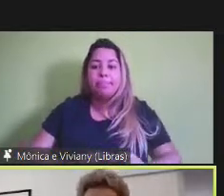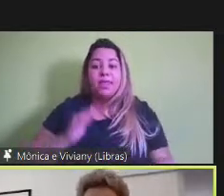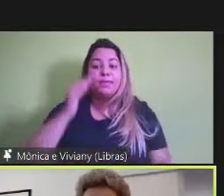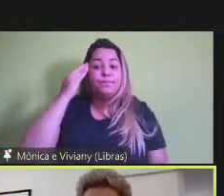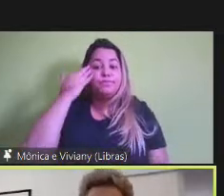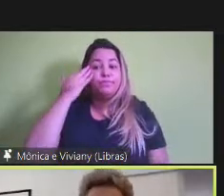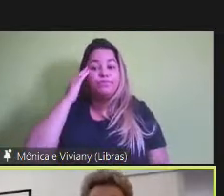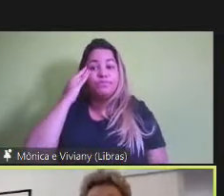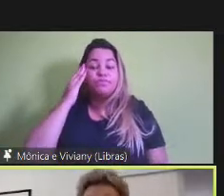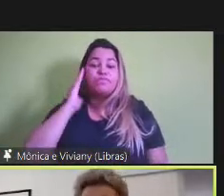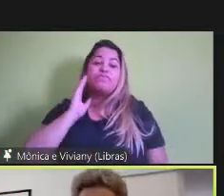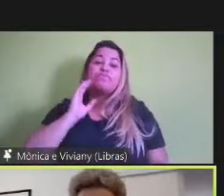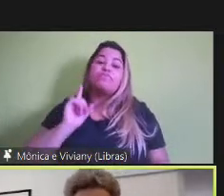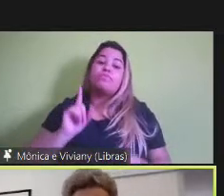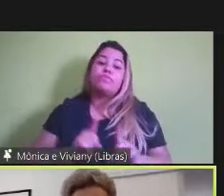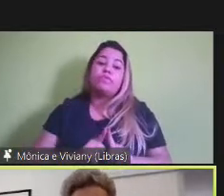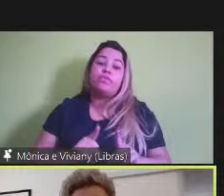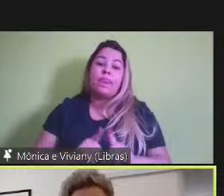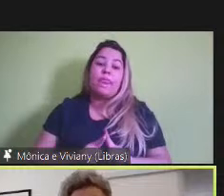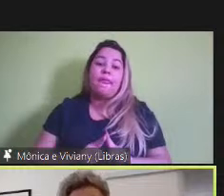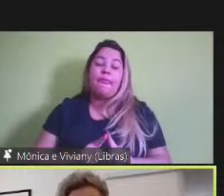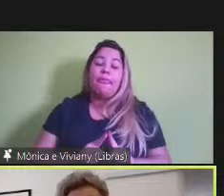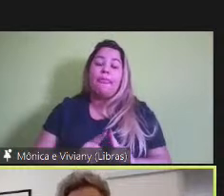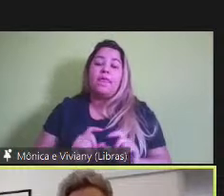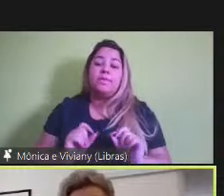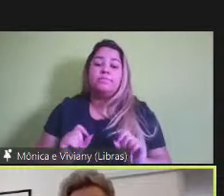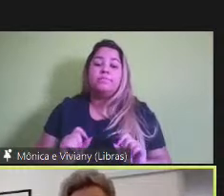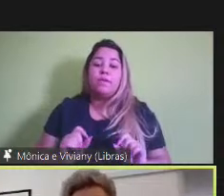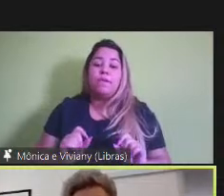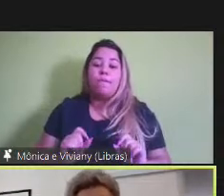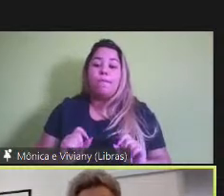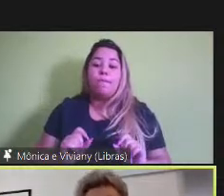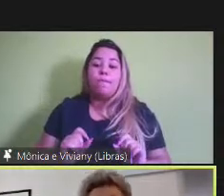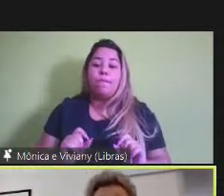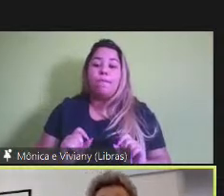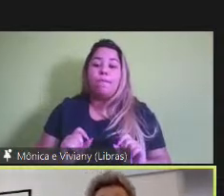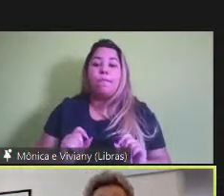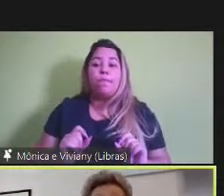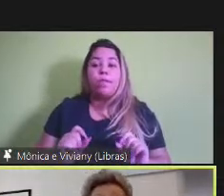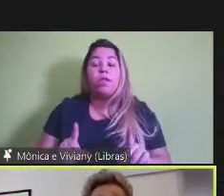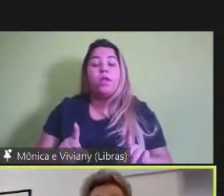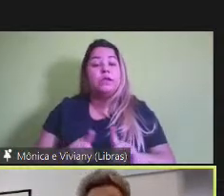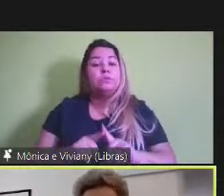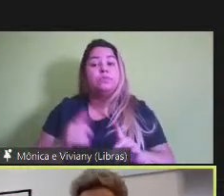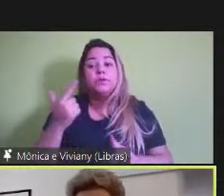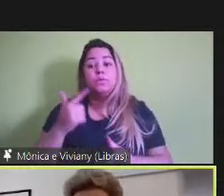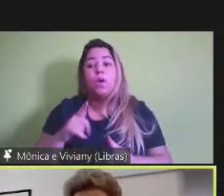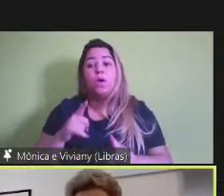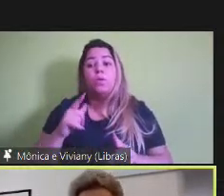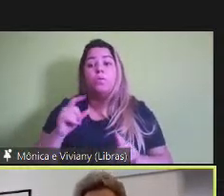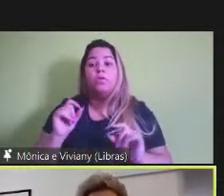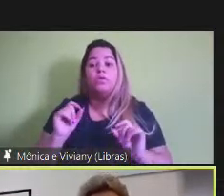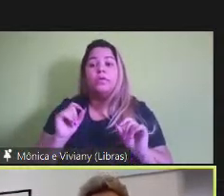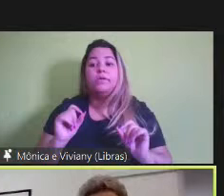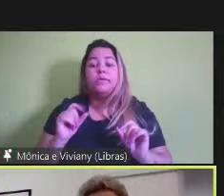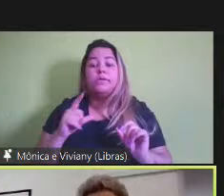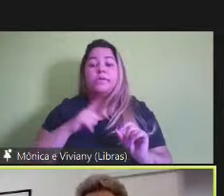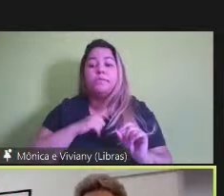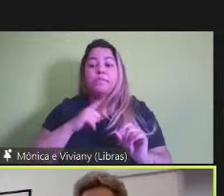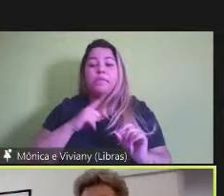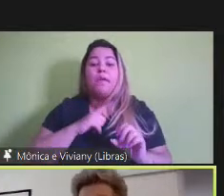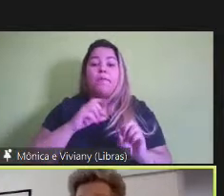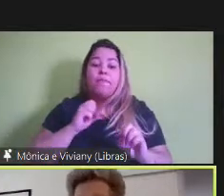from education, professional education, technical level, or the higher level professionals and